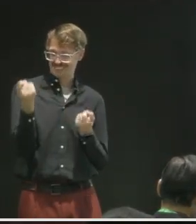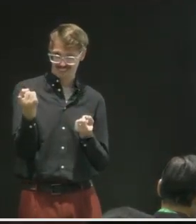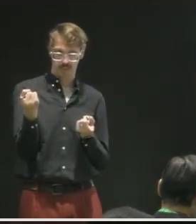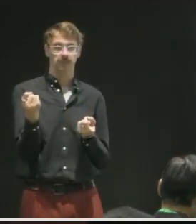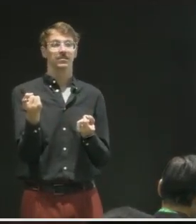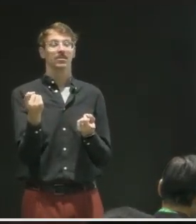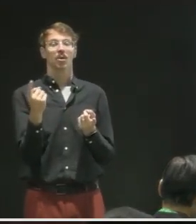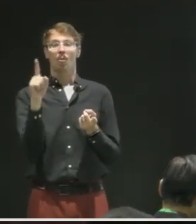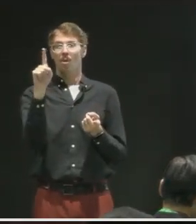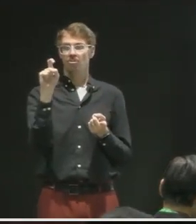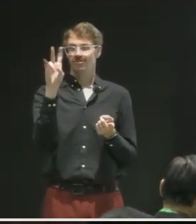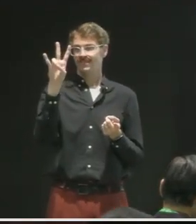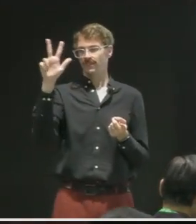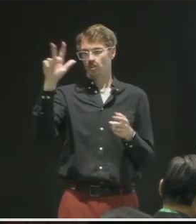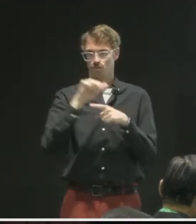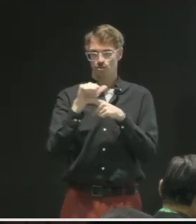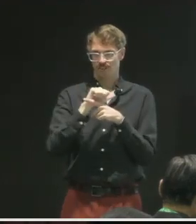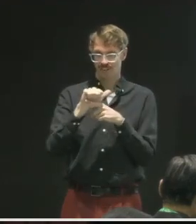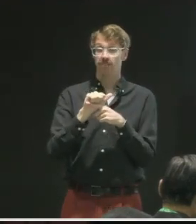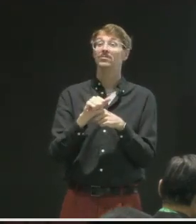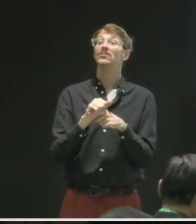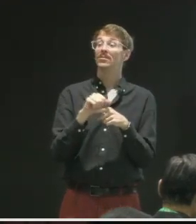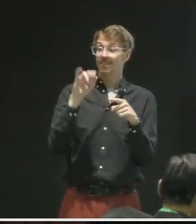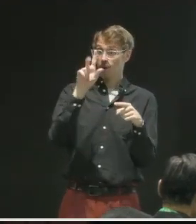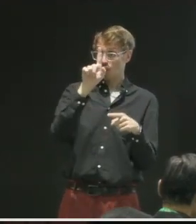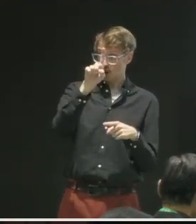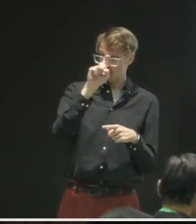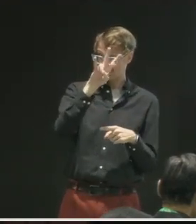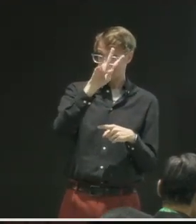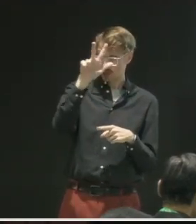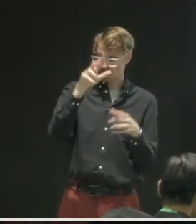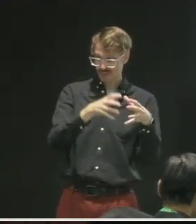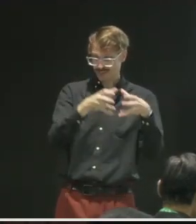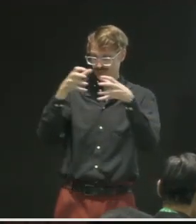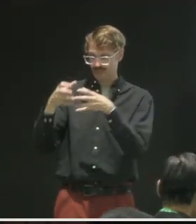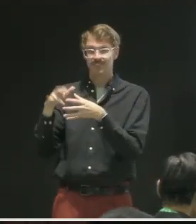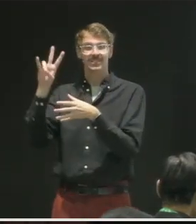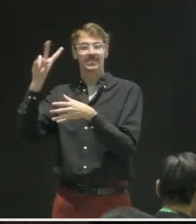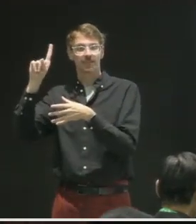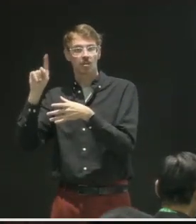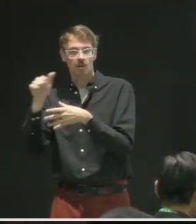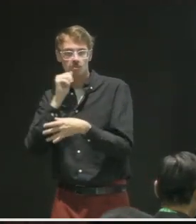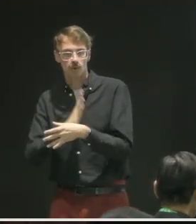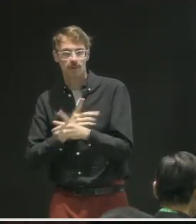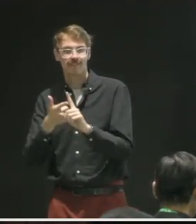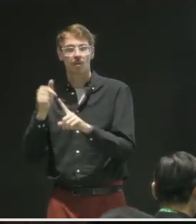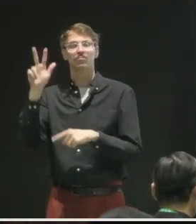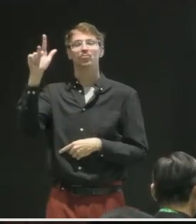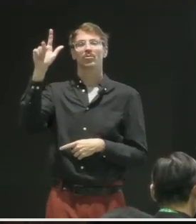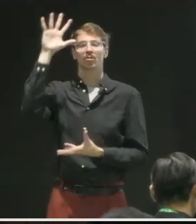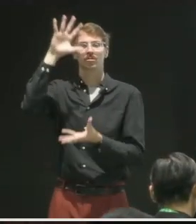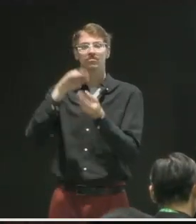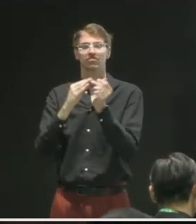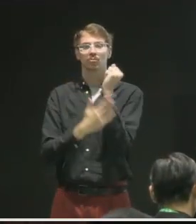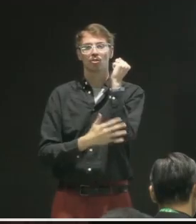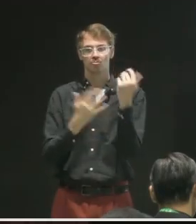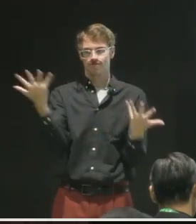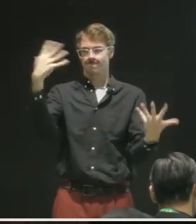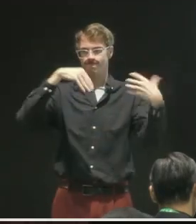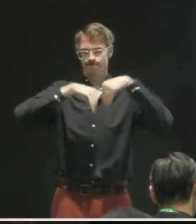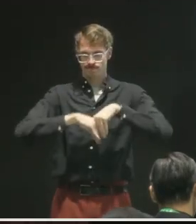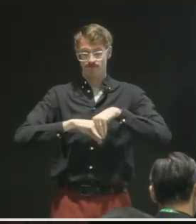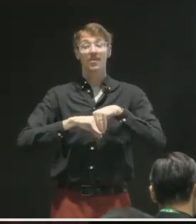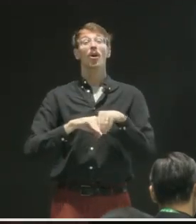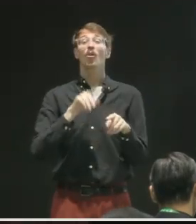including 73 women from 24 countries have participated. So participants are mainly from